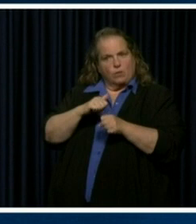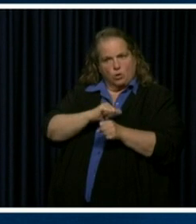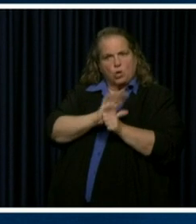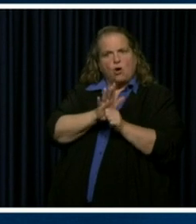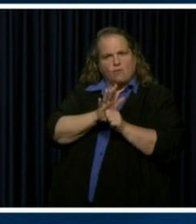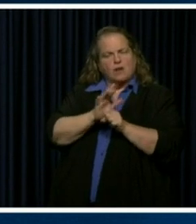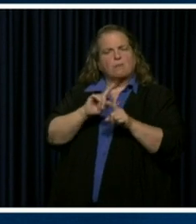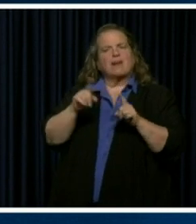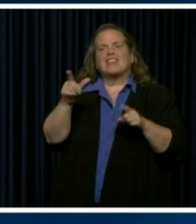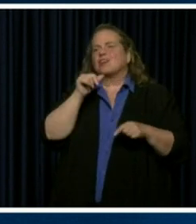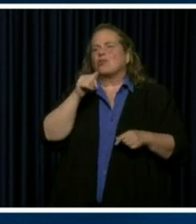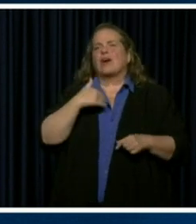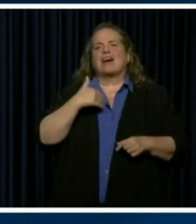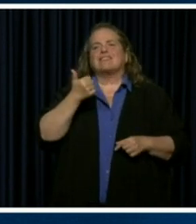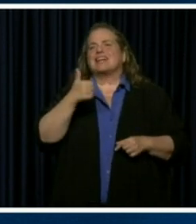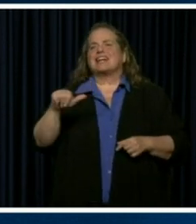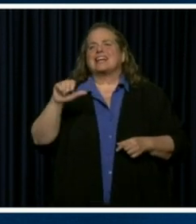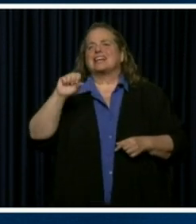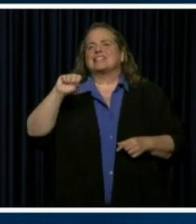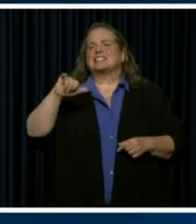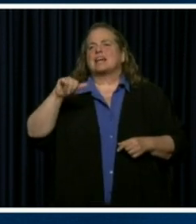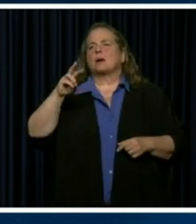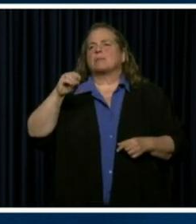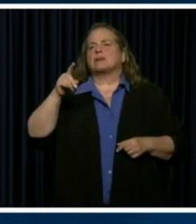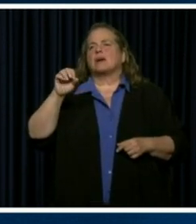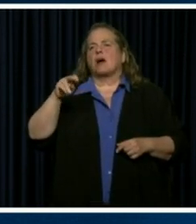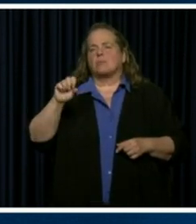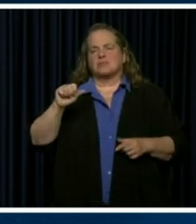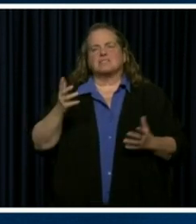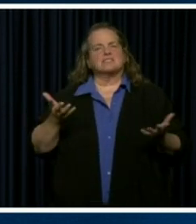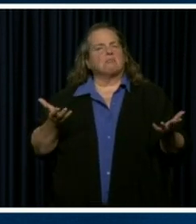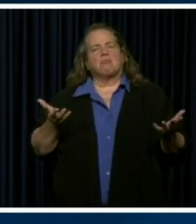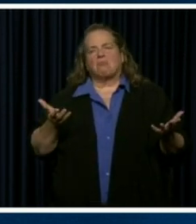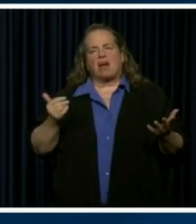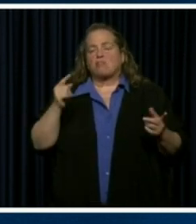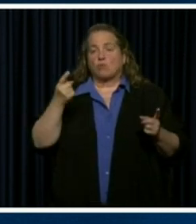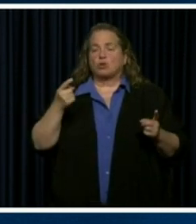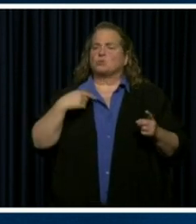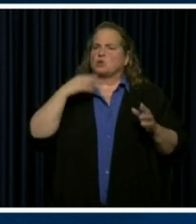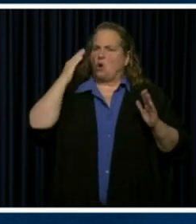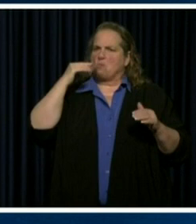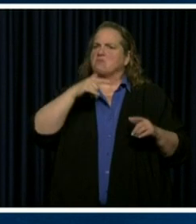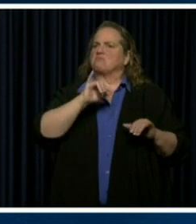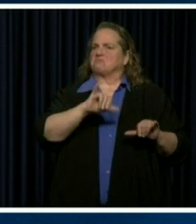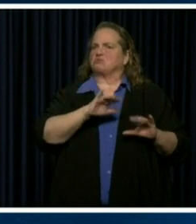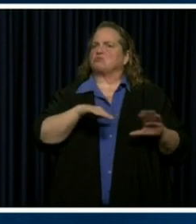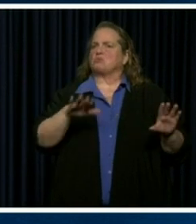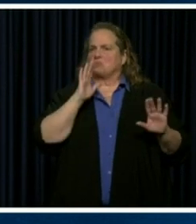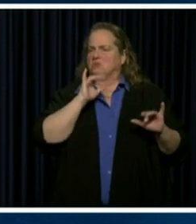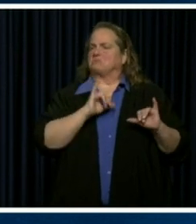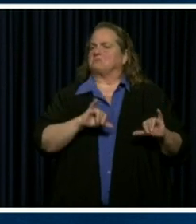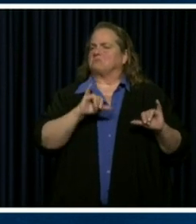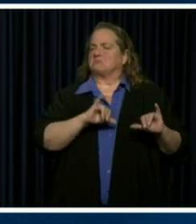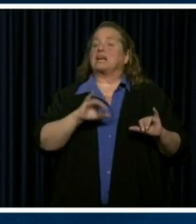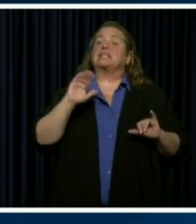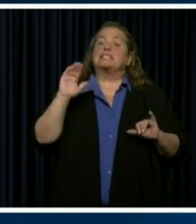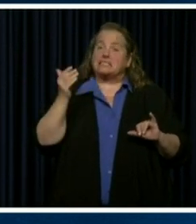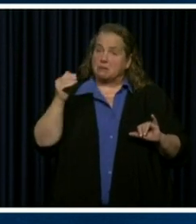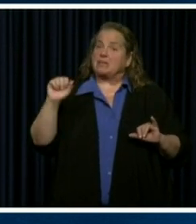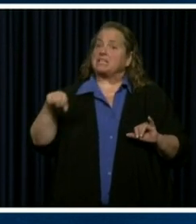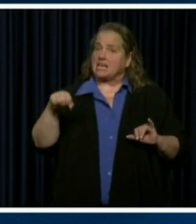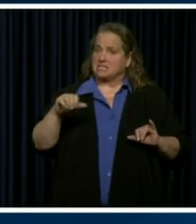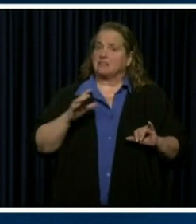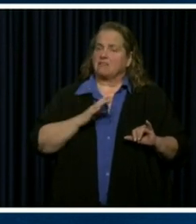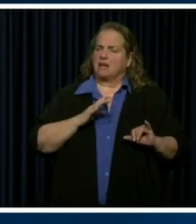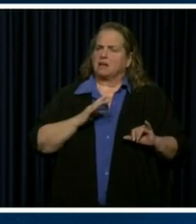first get infected. We had hoped there wouldn't be problems for children, that they would do well, and it appears overwhelmingly they do